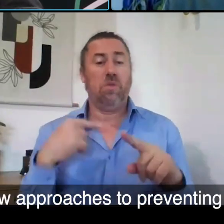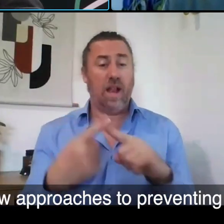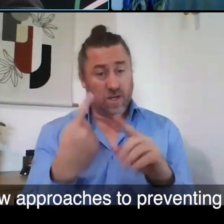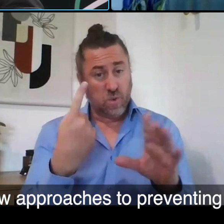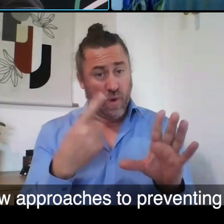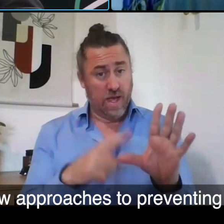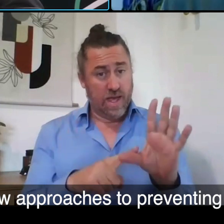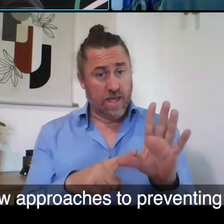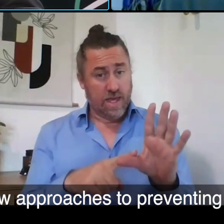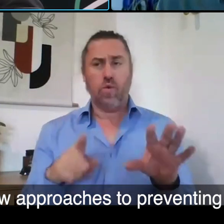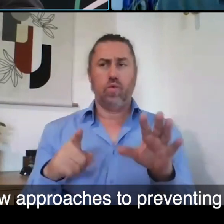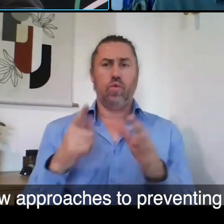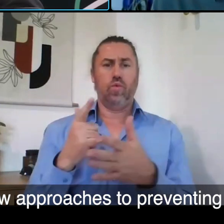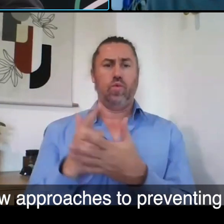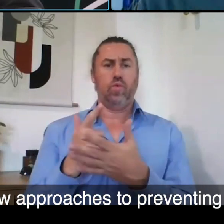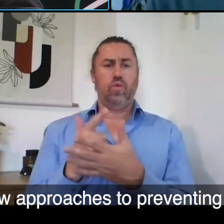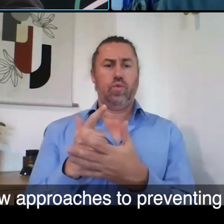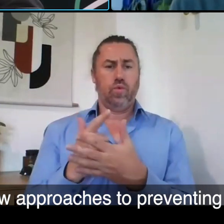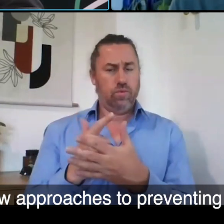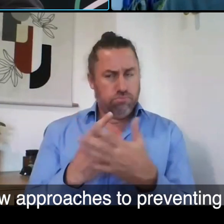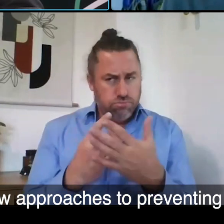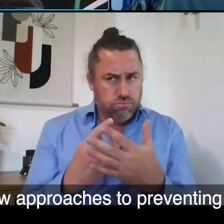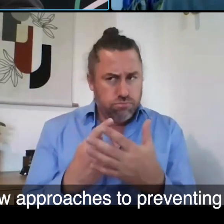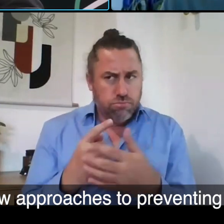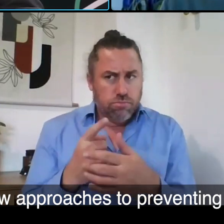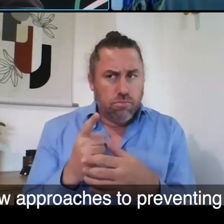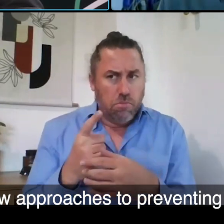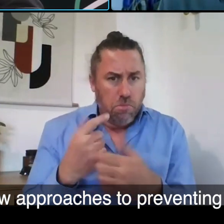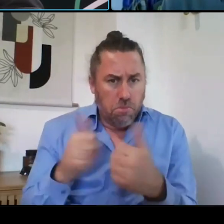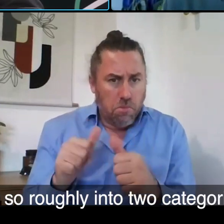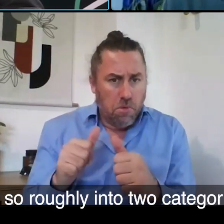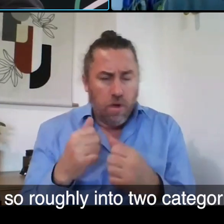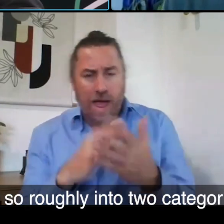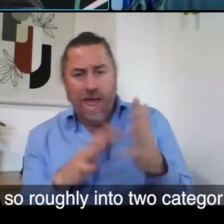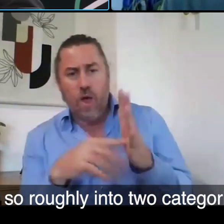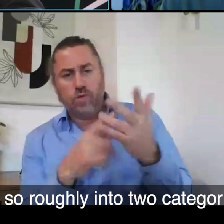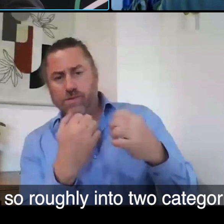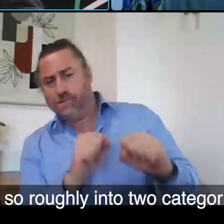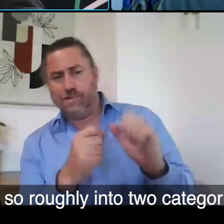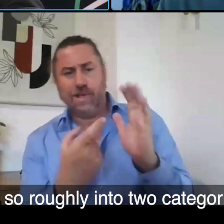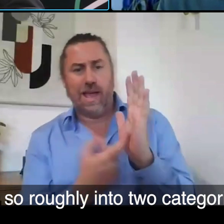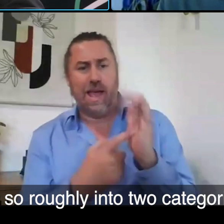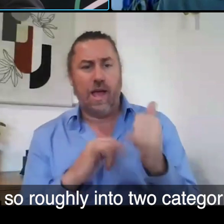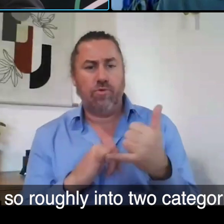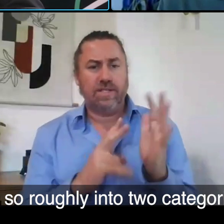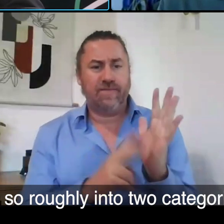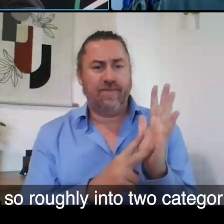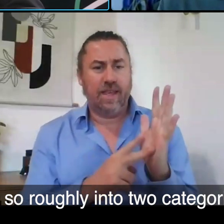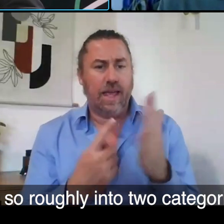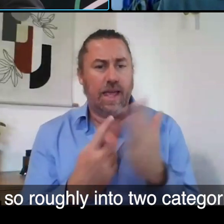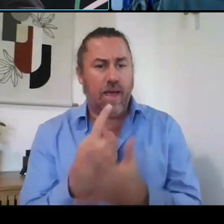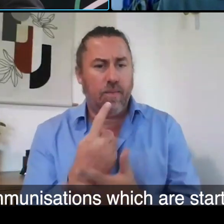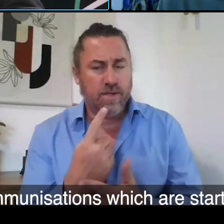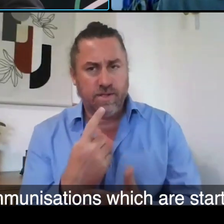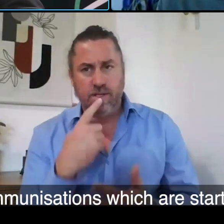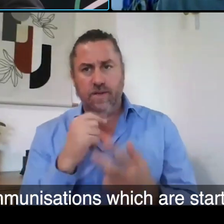has been new approaches to preventing of RSV. And so roughly into two